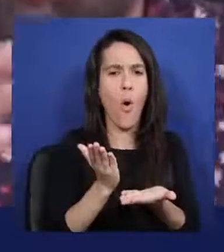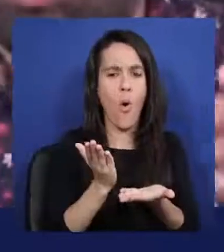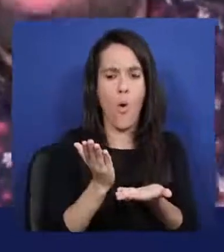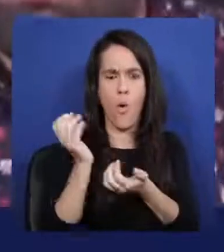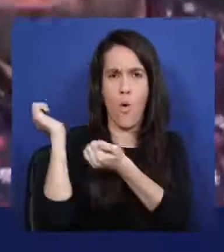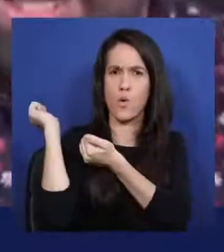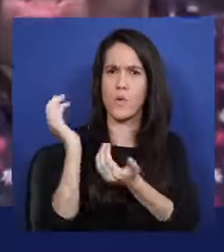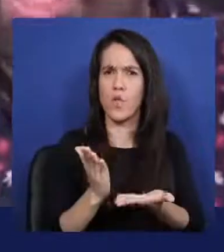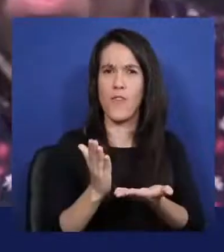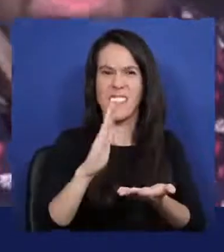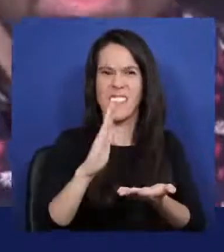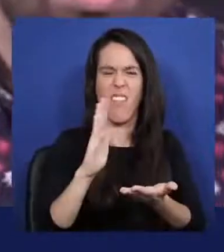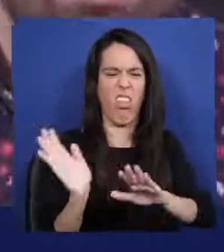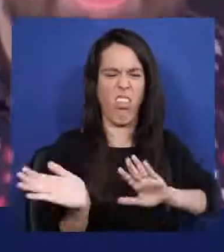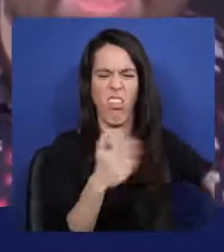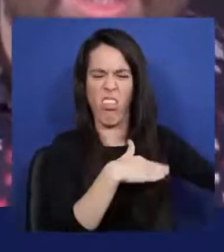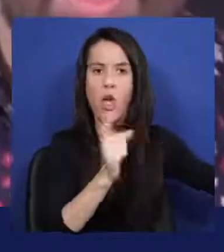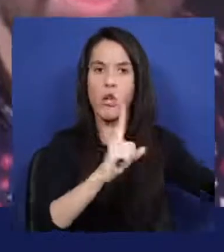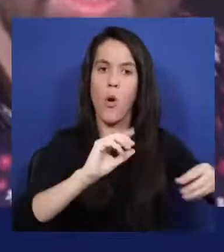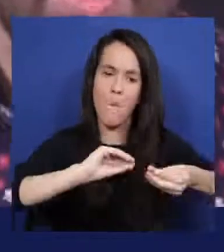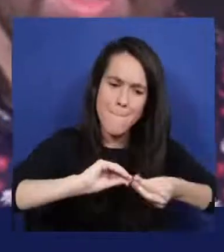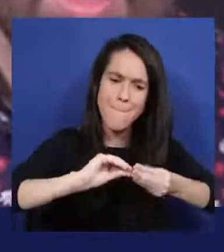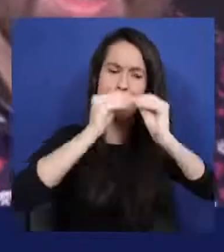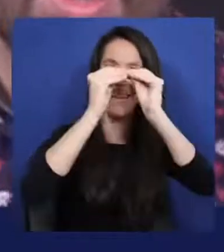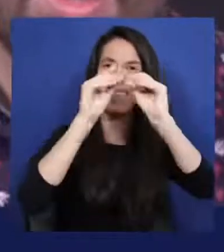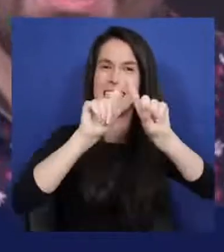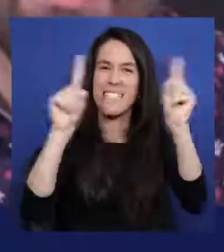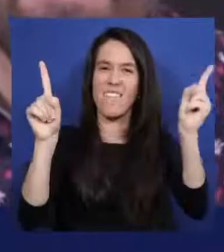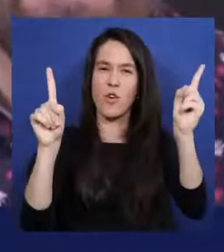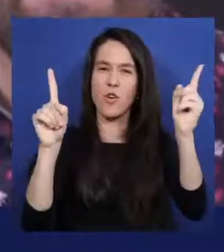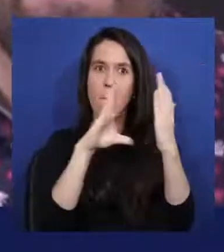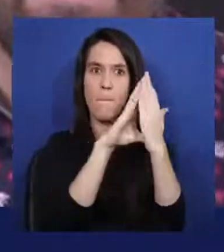that a big jump? Is that something that all of us could do?